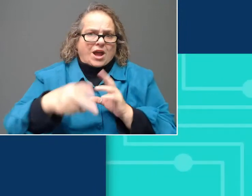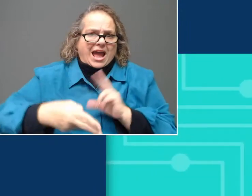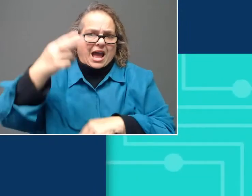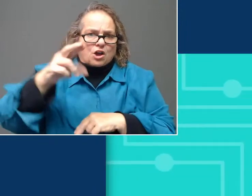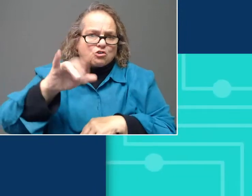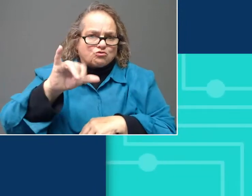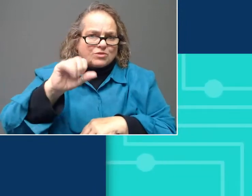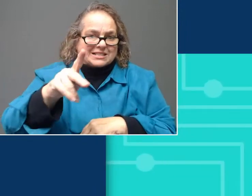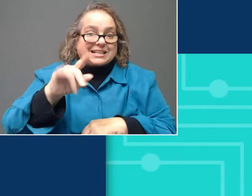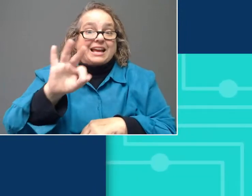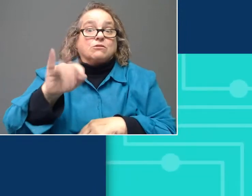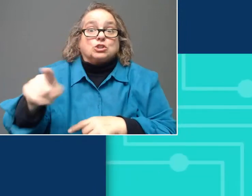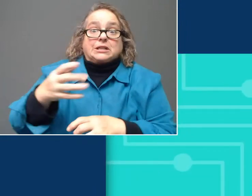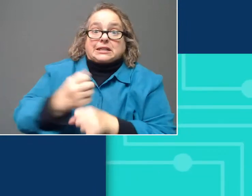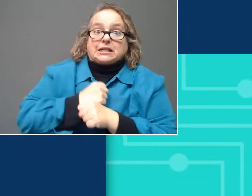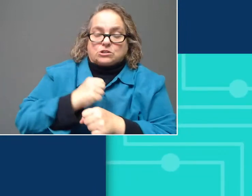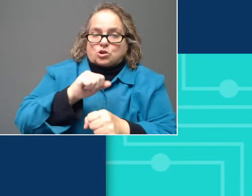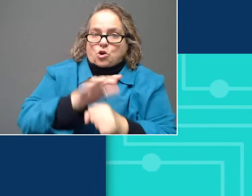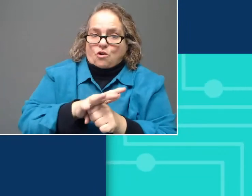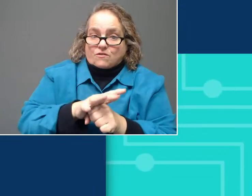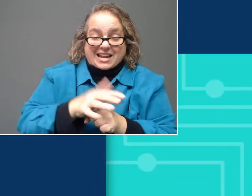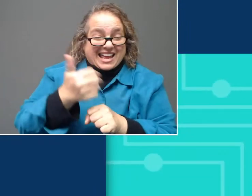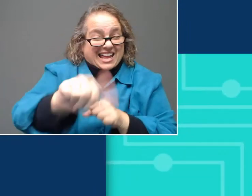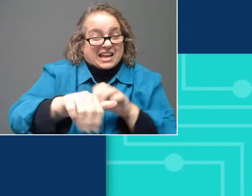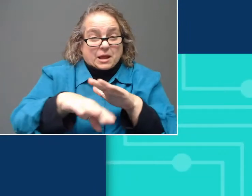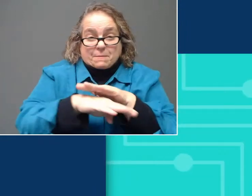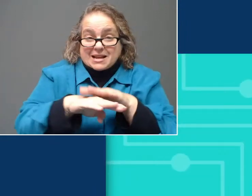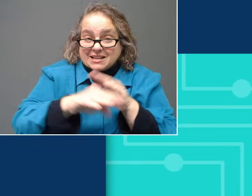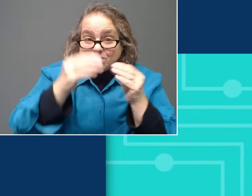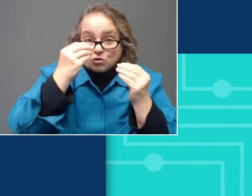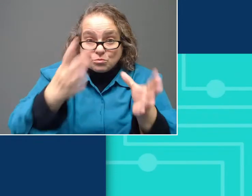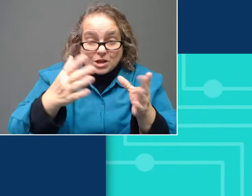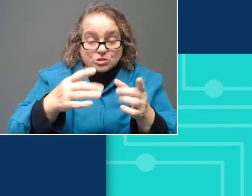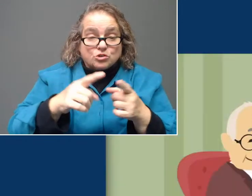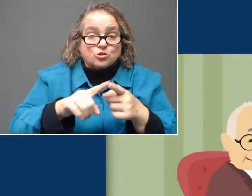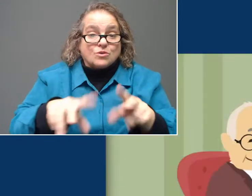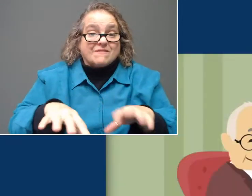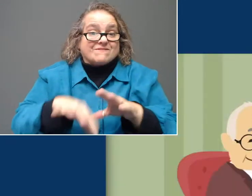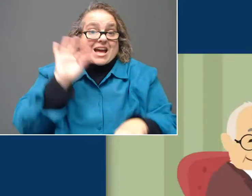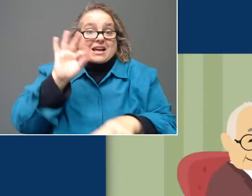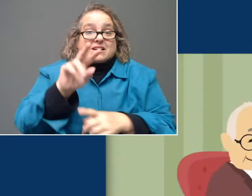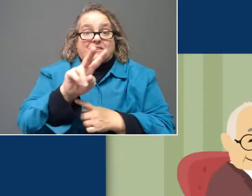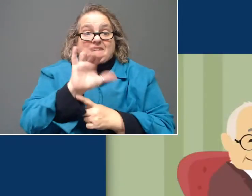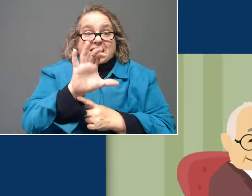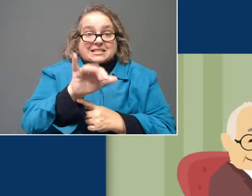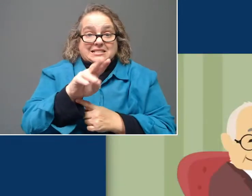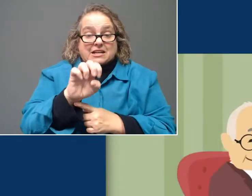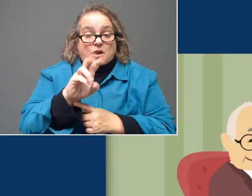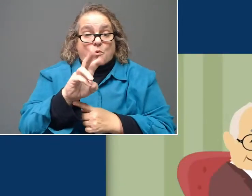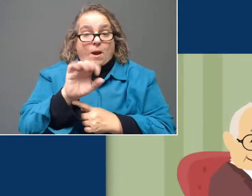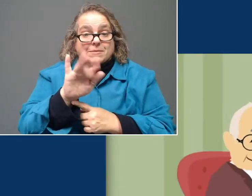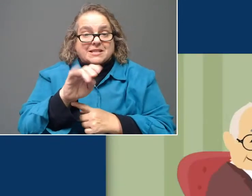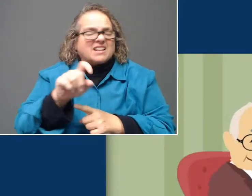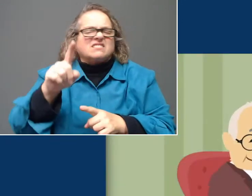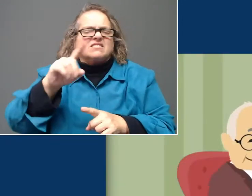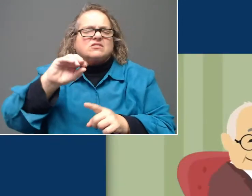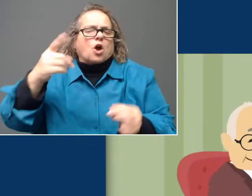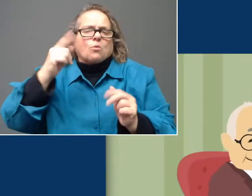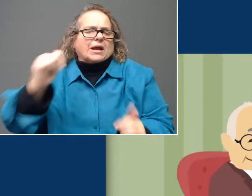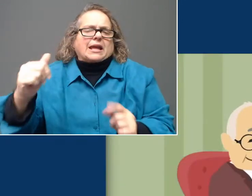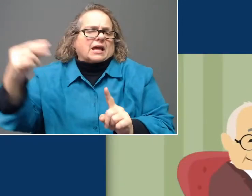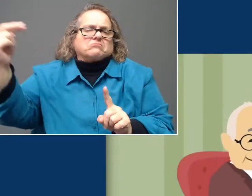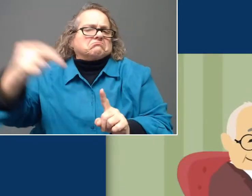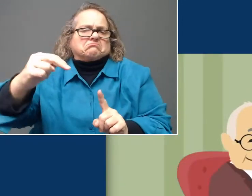COVID-19. Any basic information entered in the Find a Vaccine website is secure. Once John answers all of the